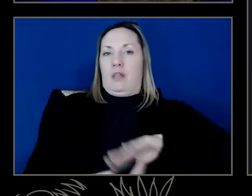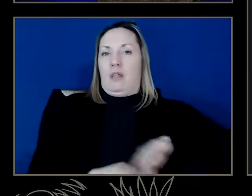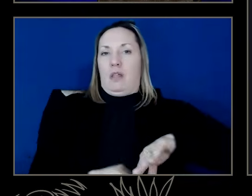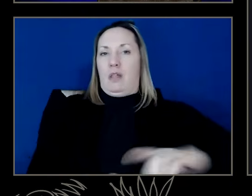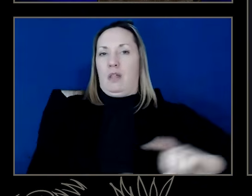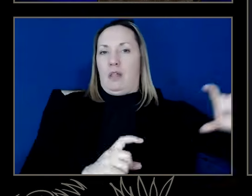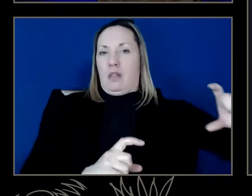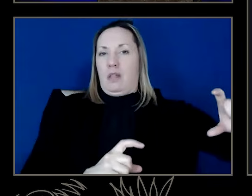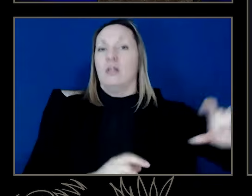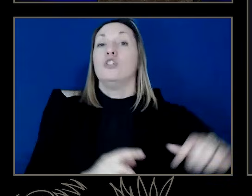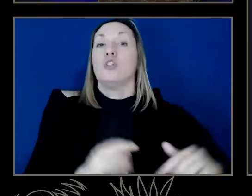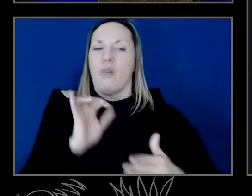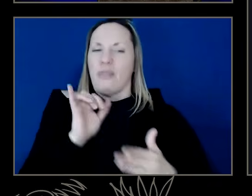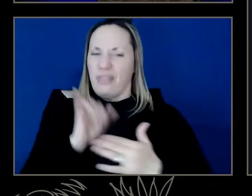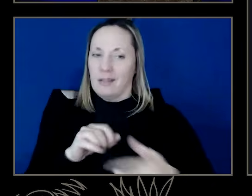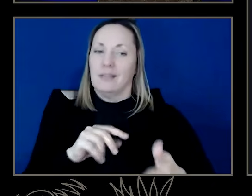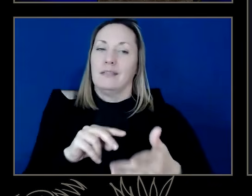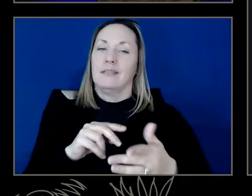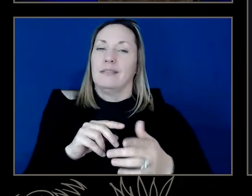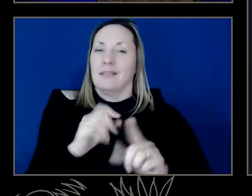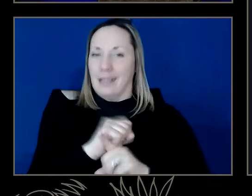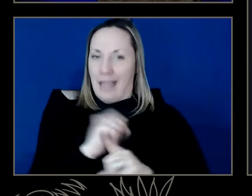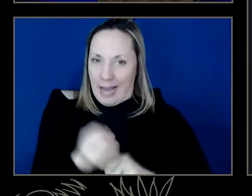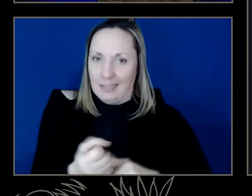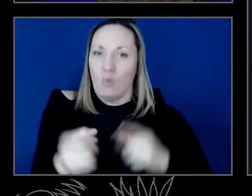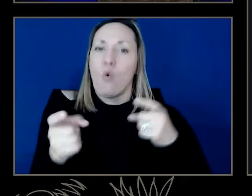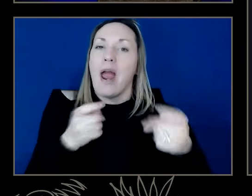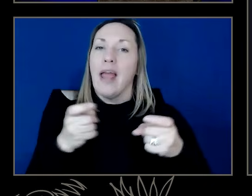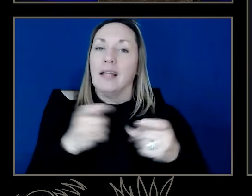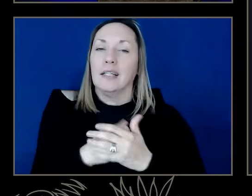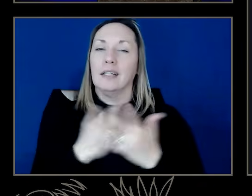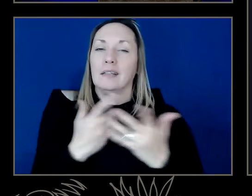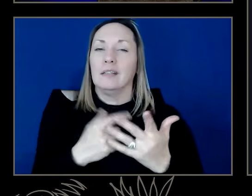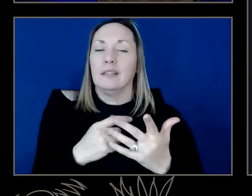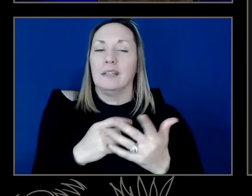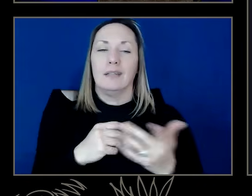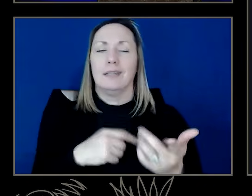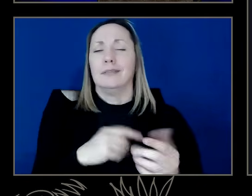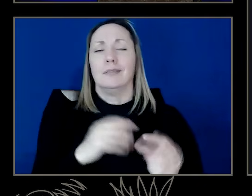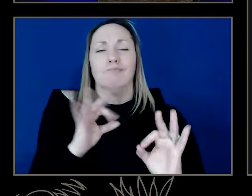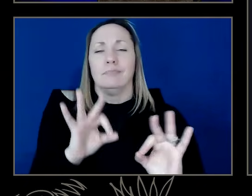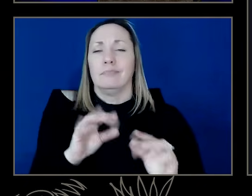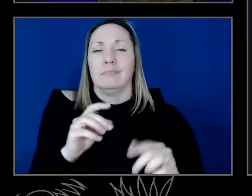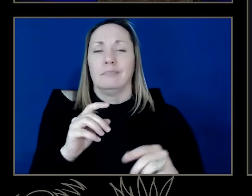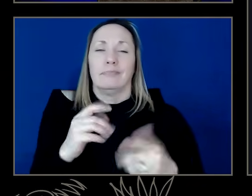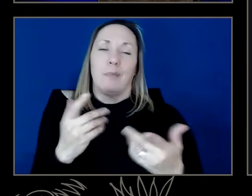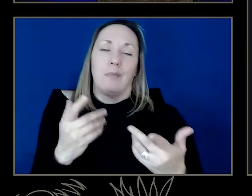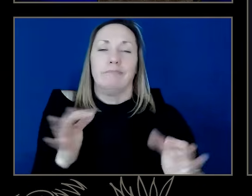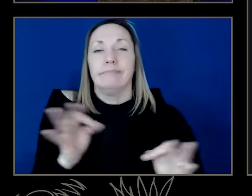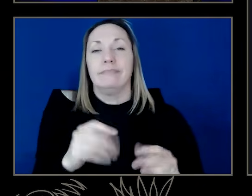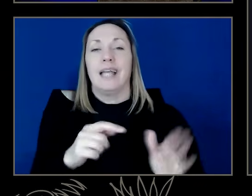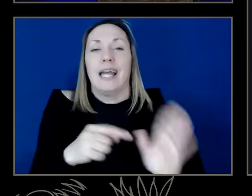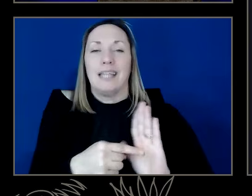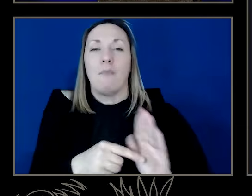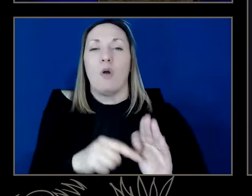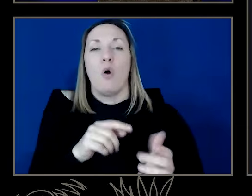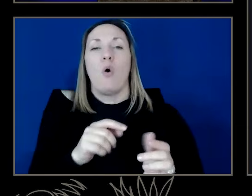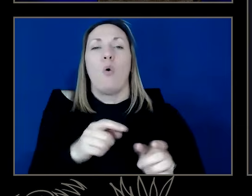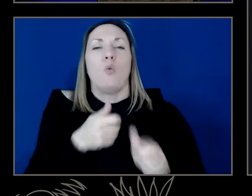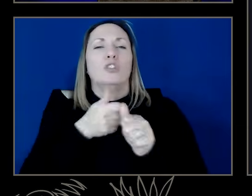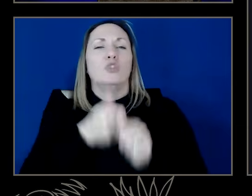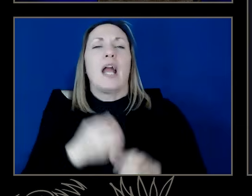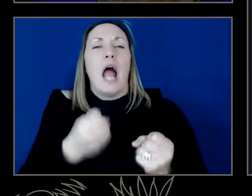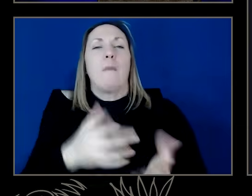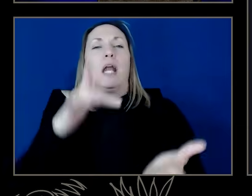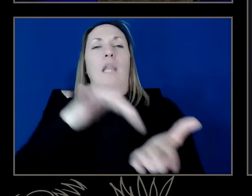in a useRef. So in this case, we're handling, like, it's a trivial example. We are tracking the number of clicks, but we could